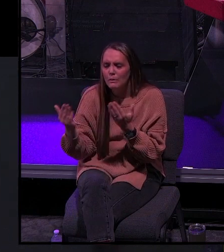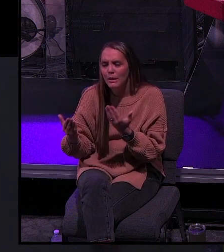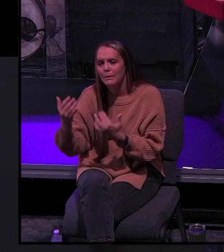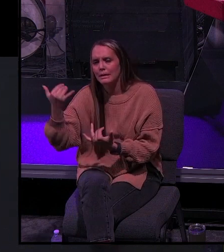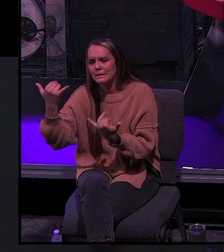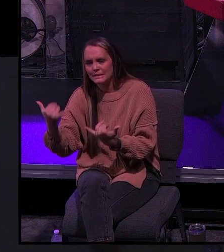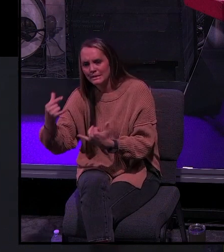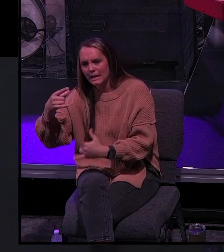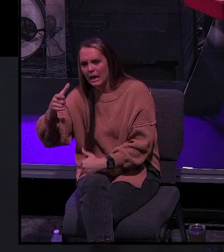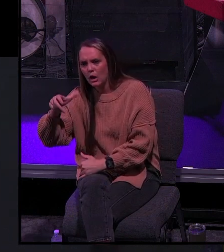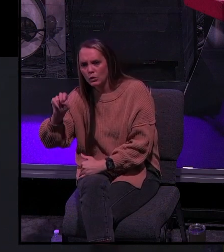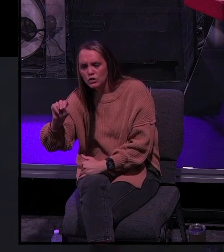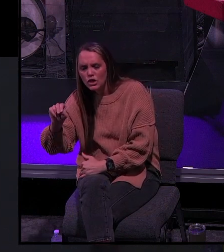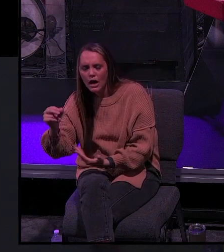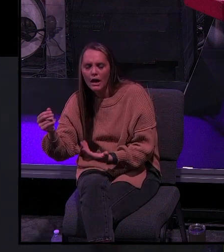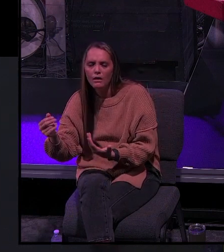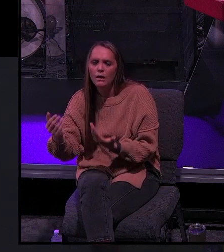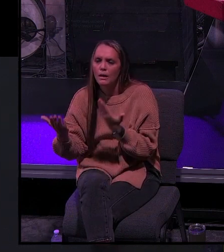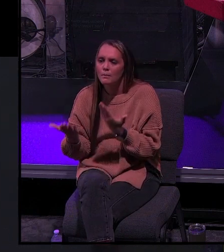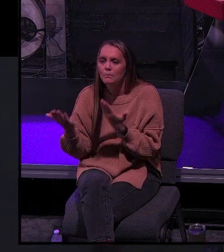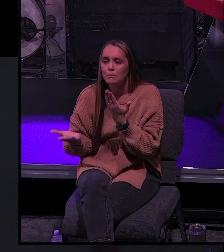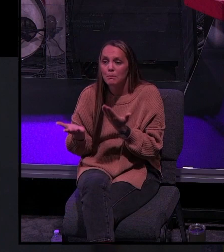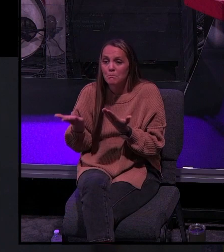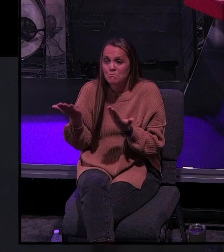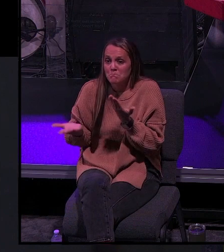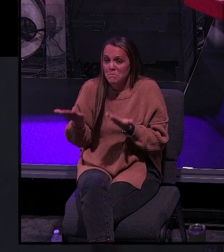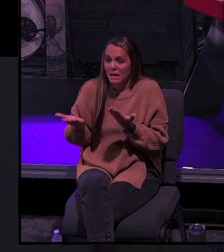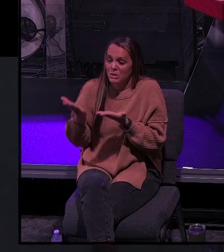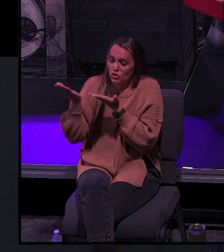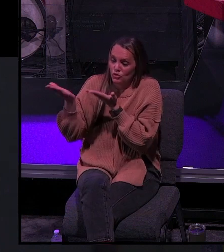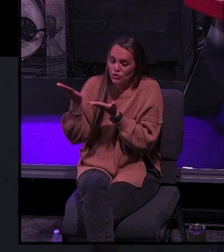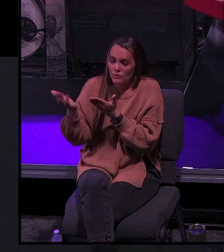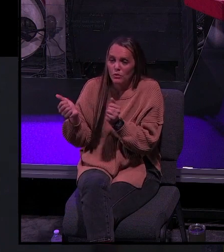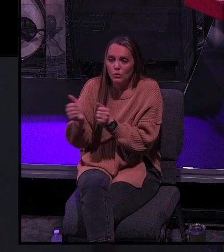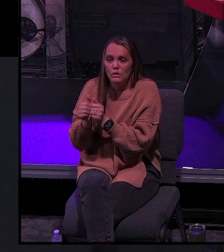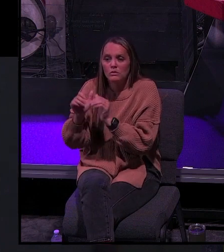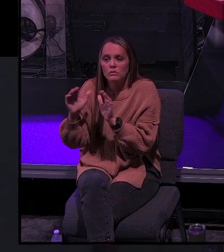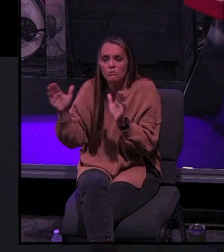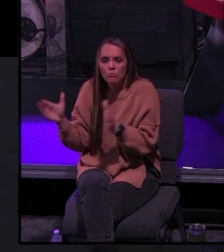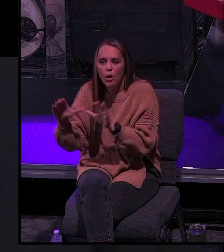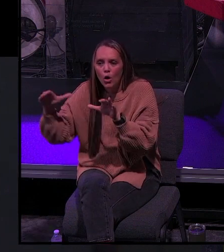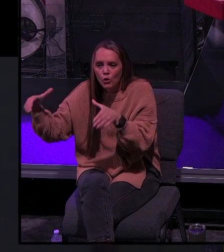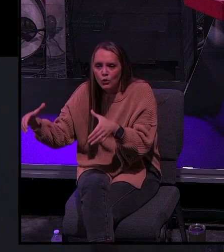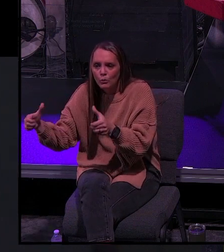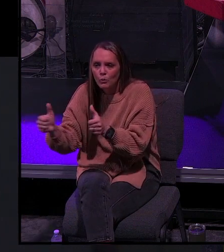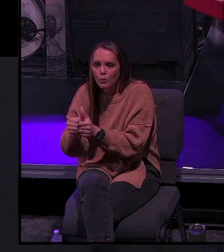Mariah and serving, being a small group leader for smelly, stinky middle schoolers.